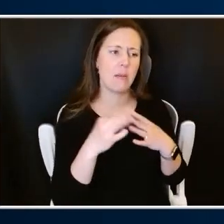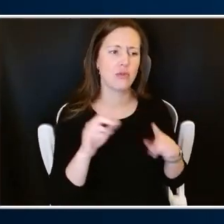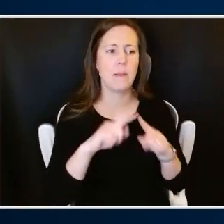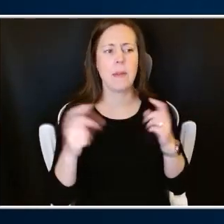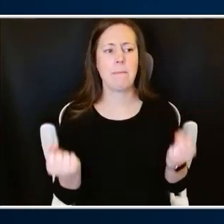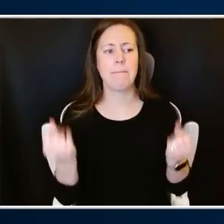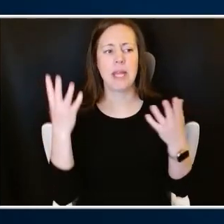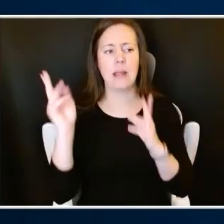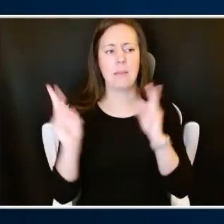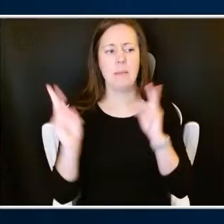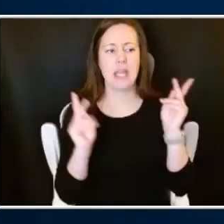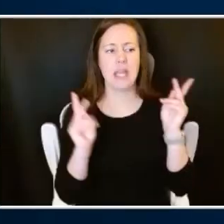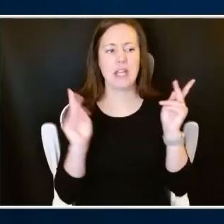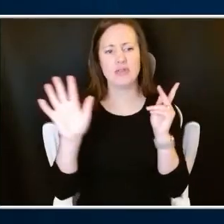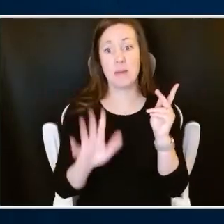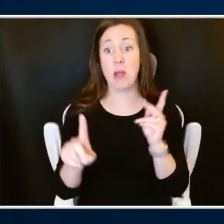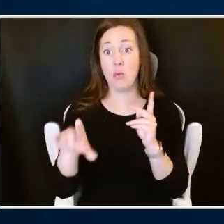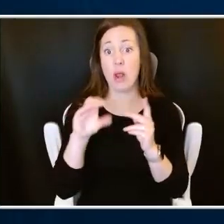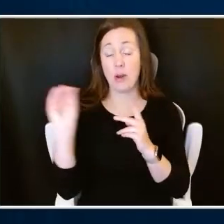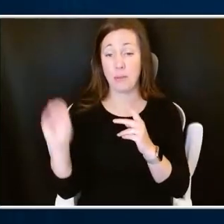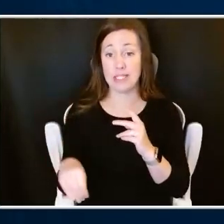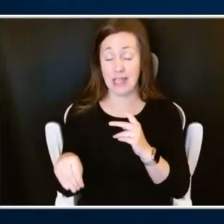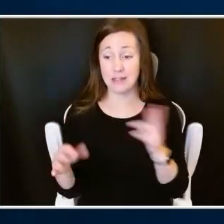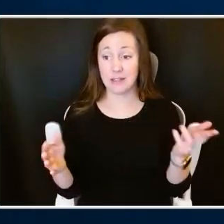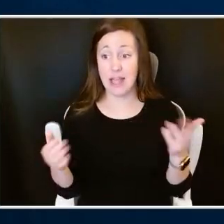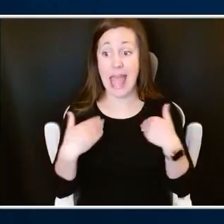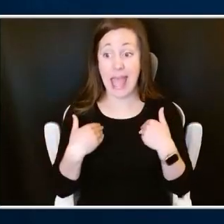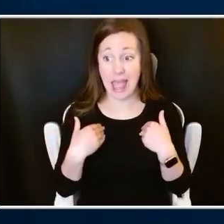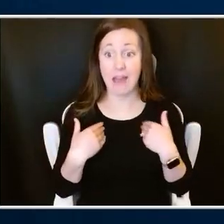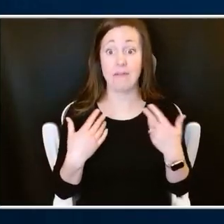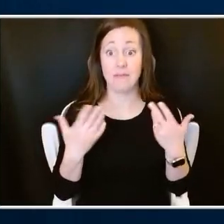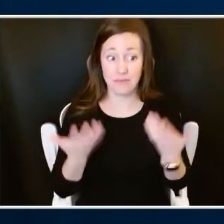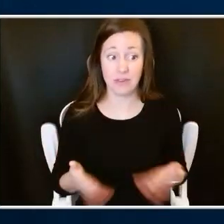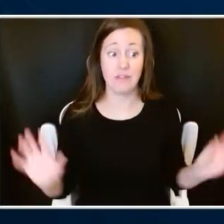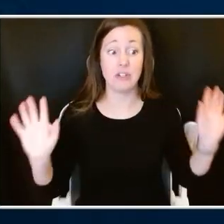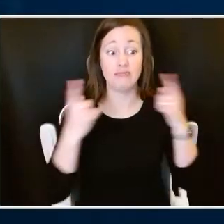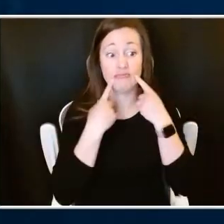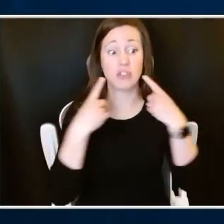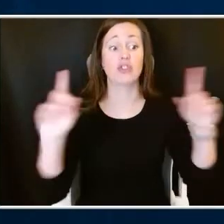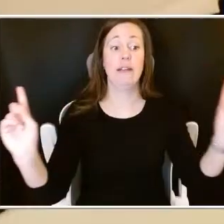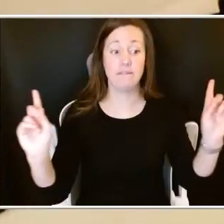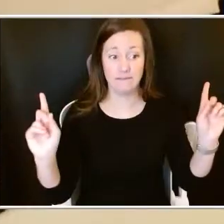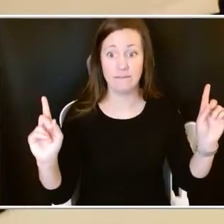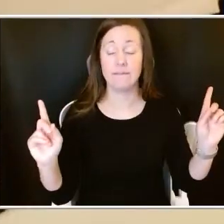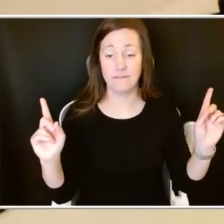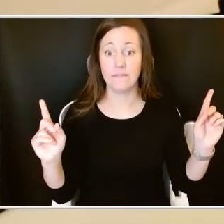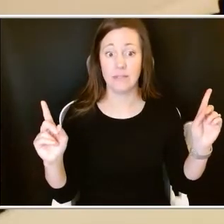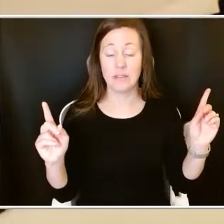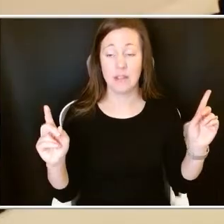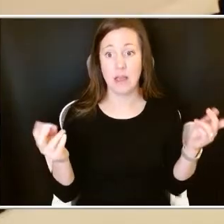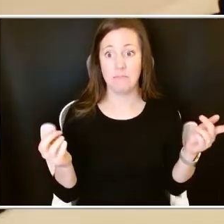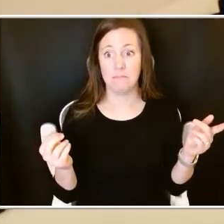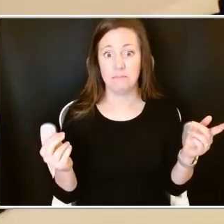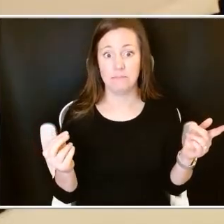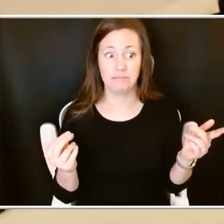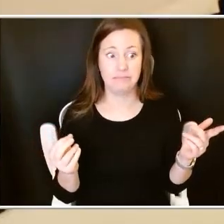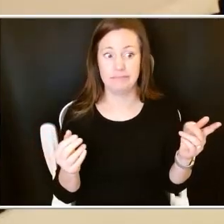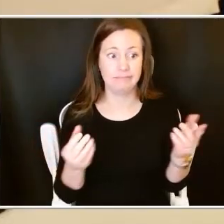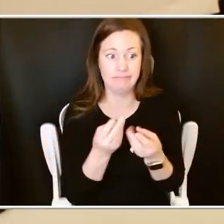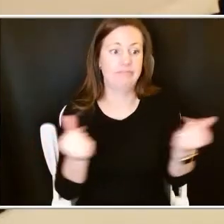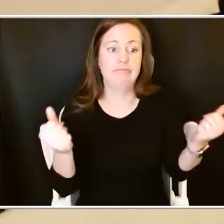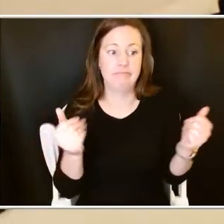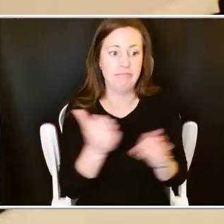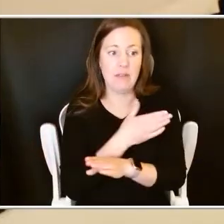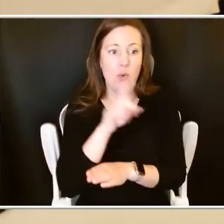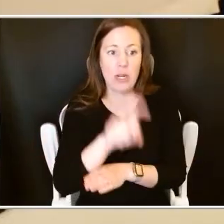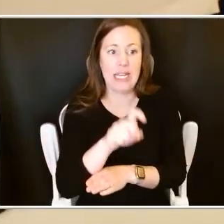about 100% of them, have achieved a complete response before even needing surgery or